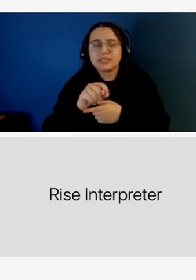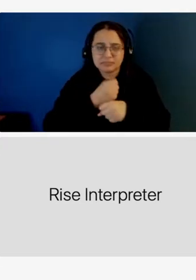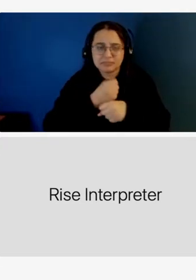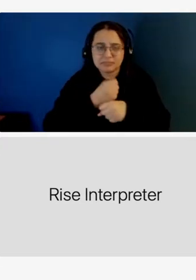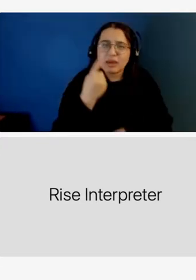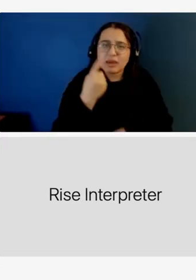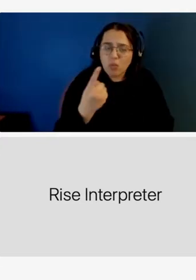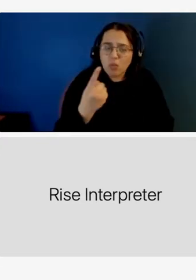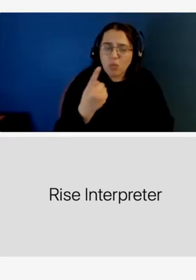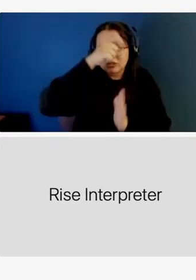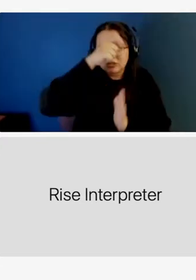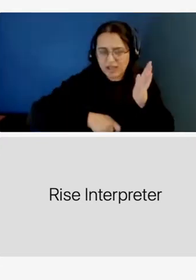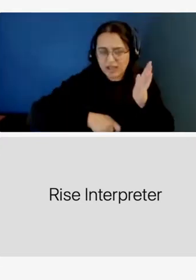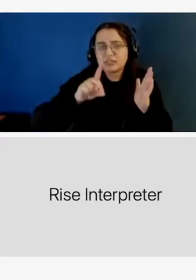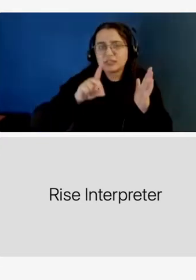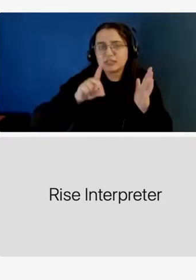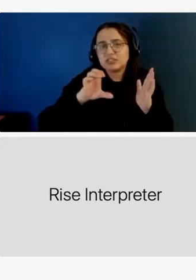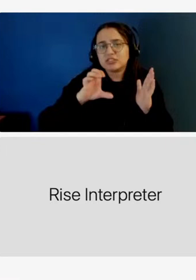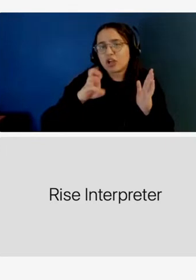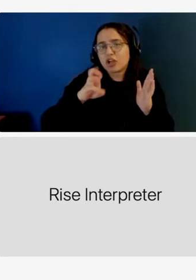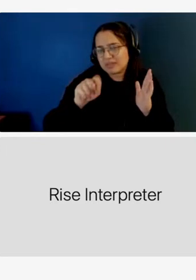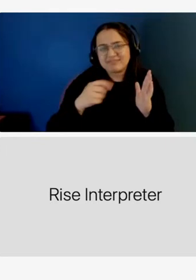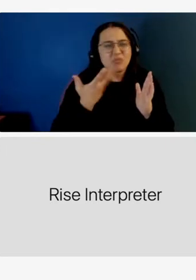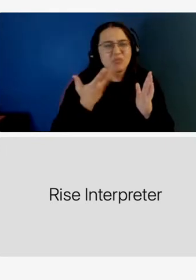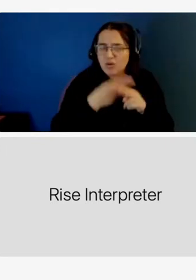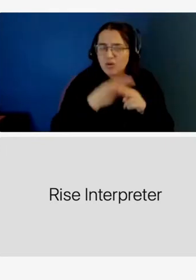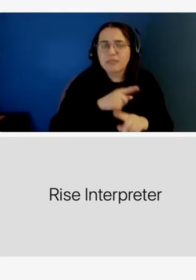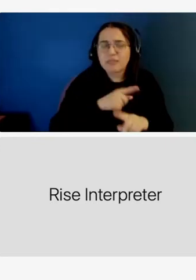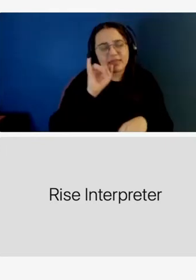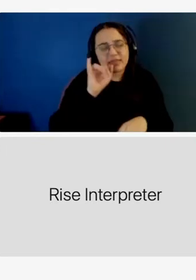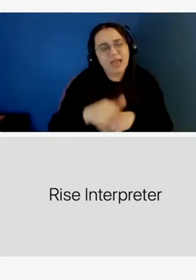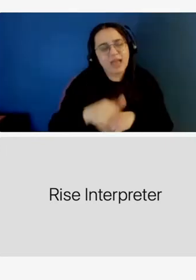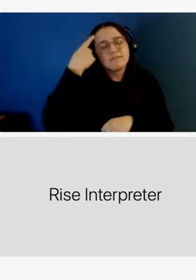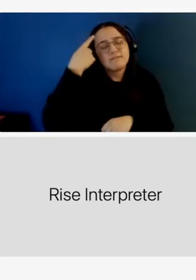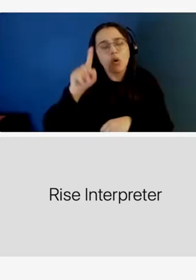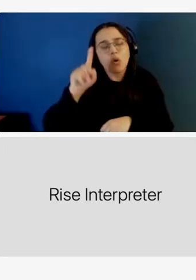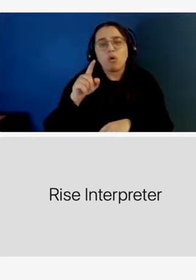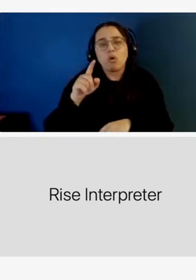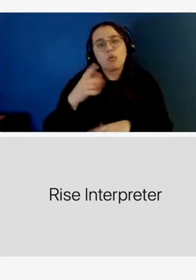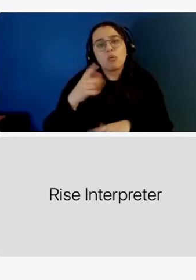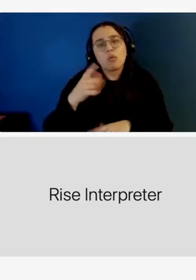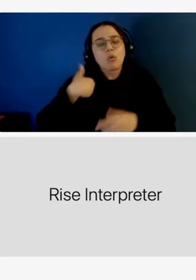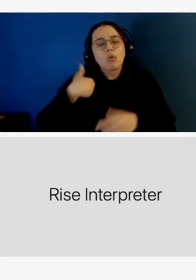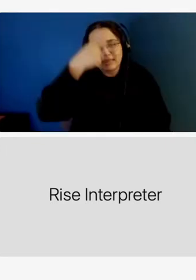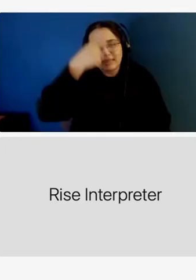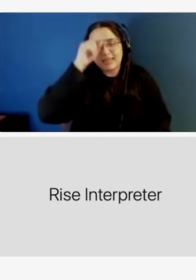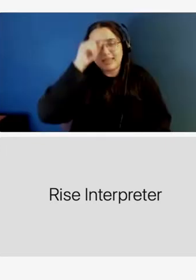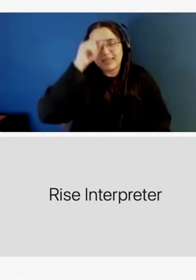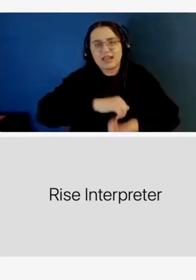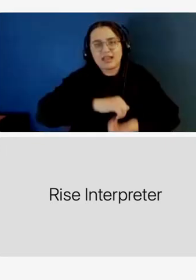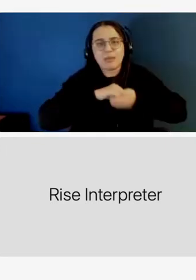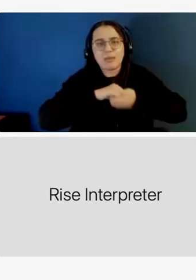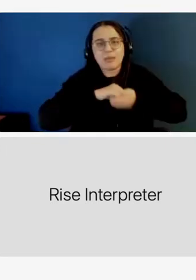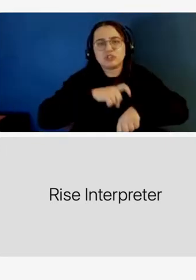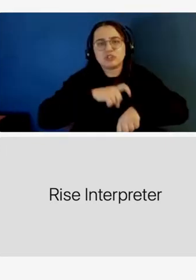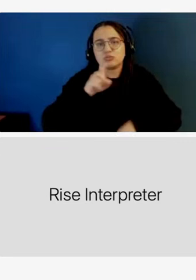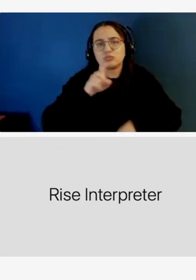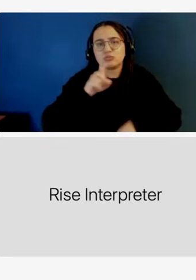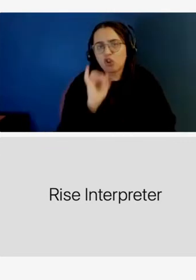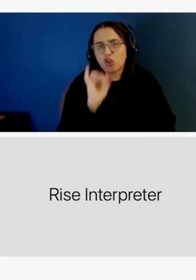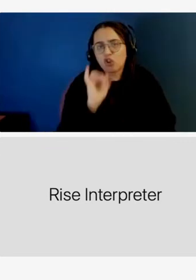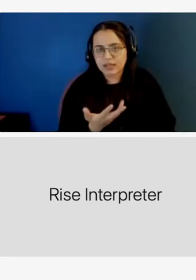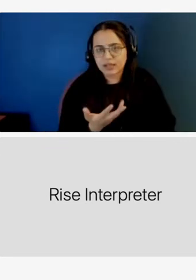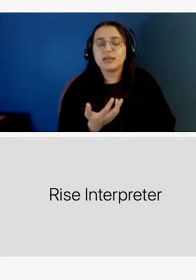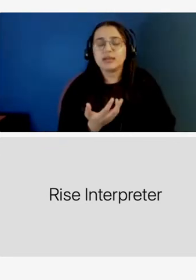draft document of what we think that collaboration time should look like. We're very big into making sure that we're honoring the work of the